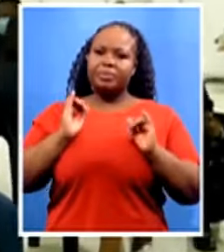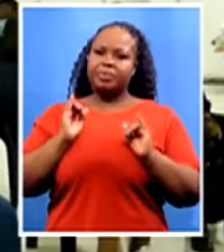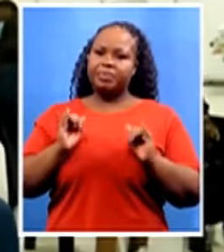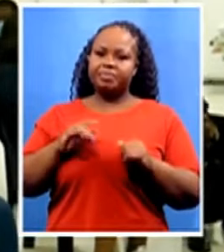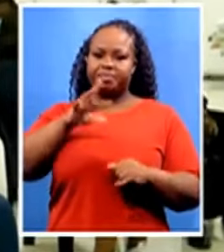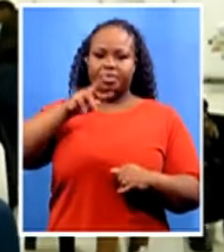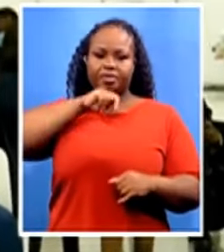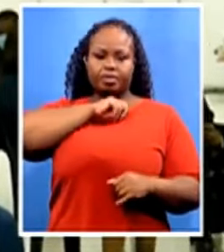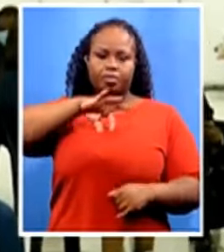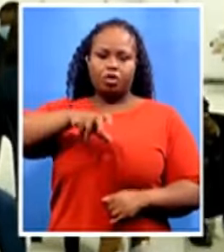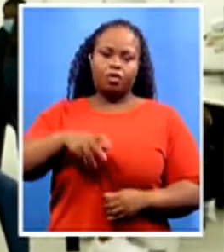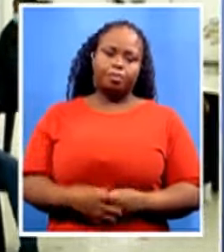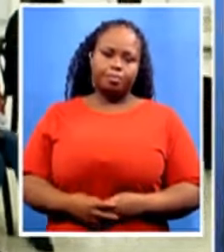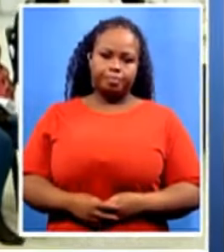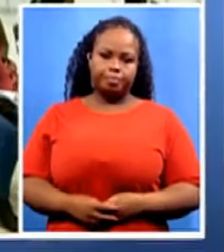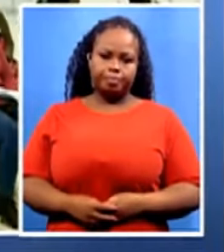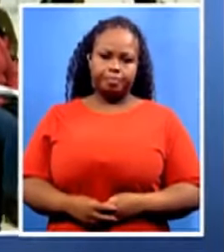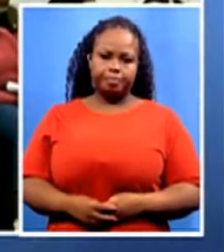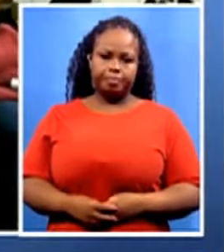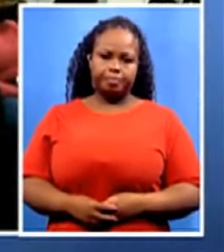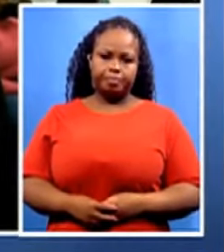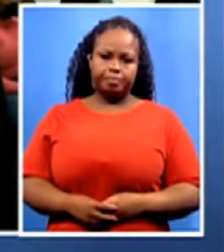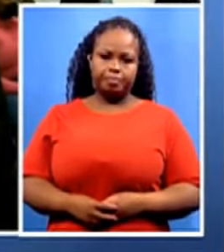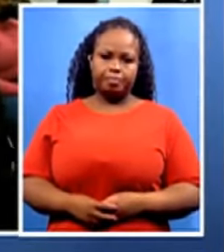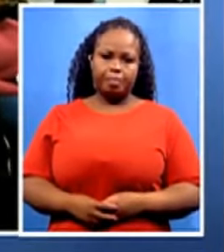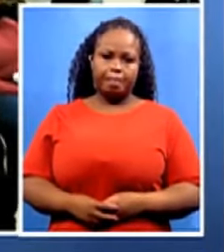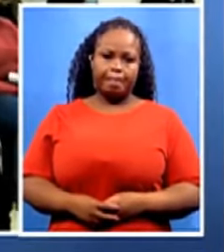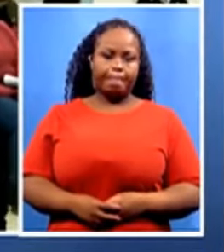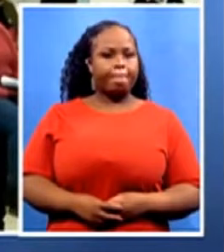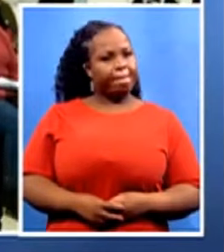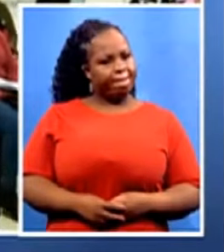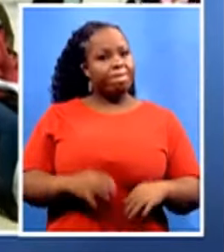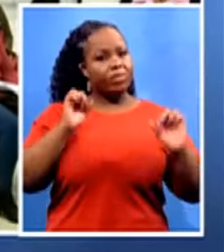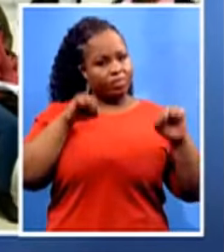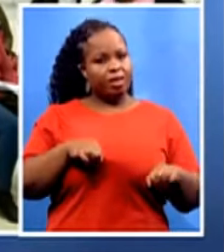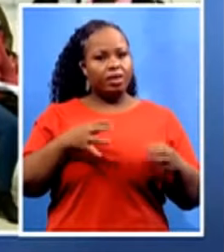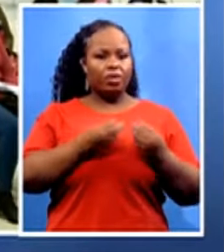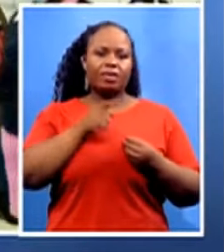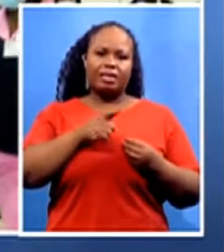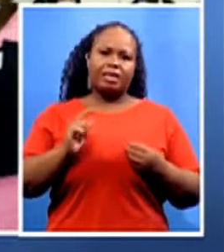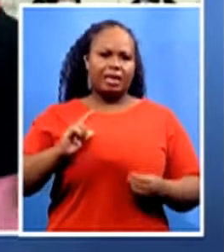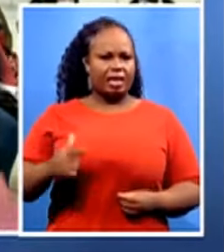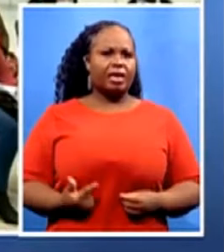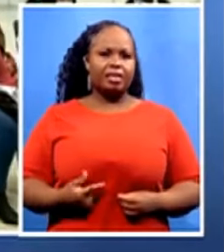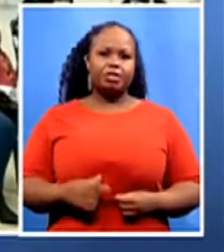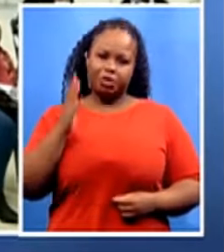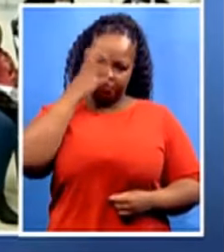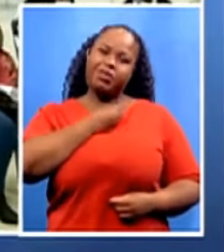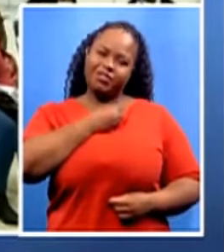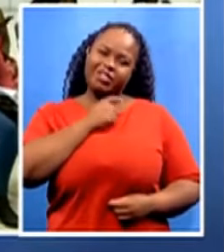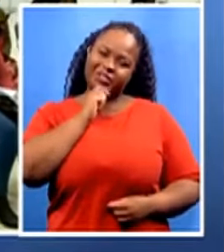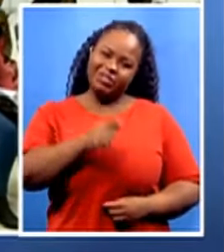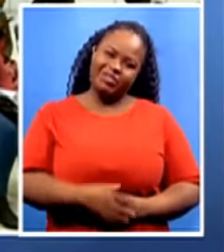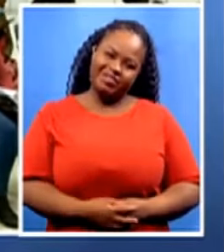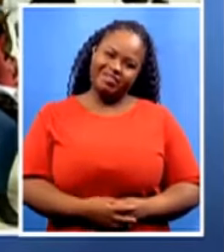you. Jayed-Leigh, we totally agree with that lady. You're really, really beautiful. And thank you so much for doing so